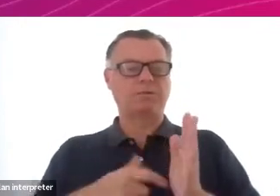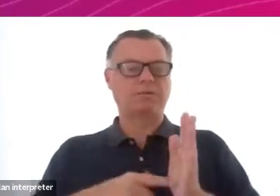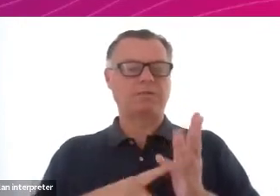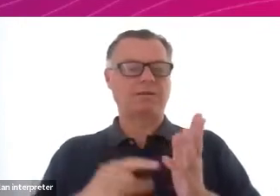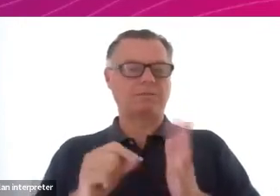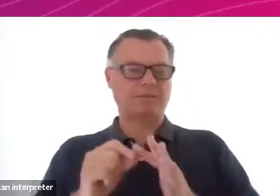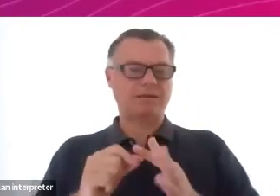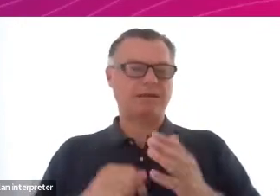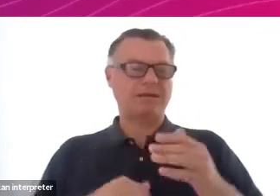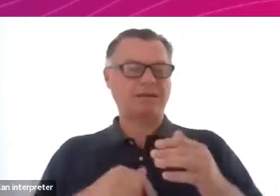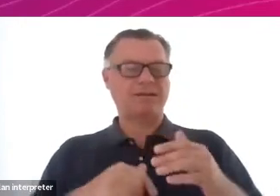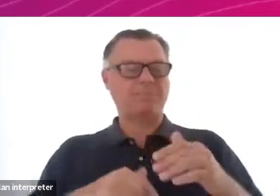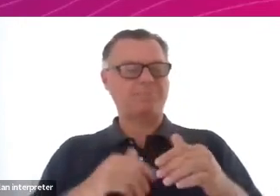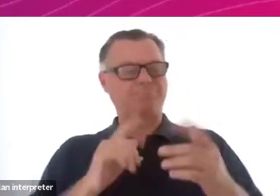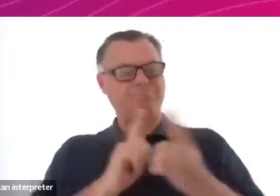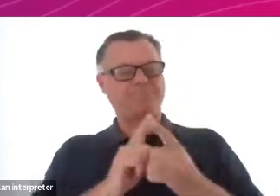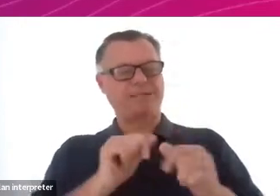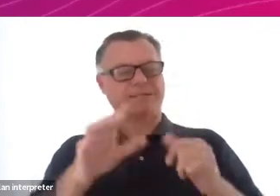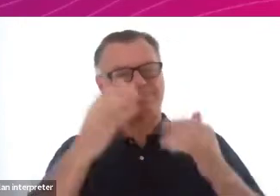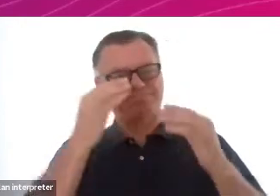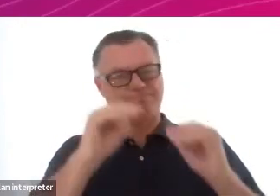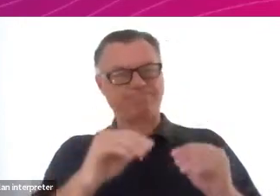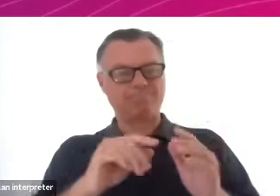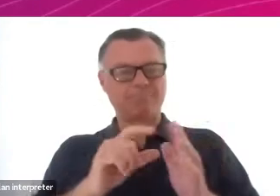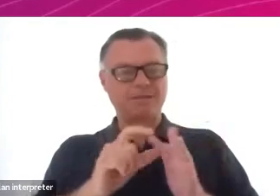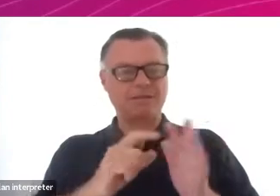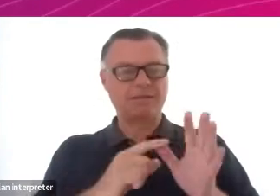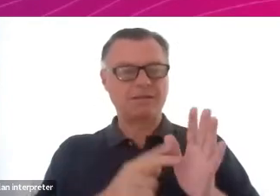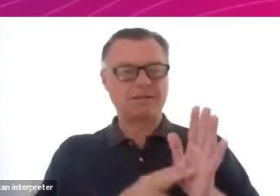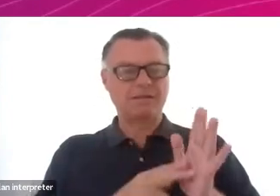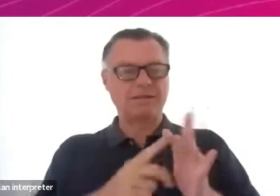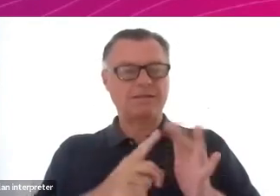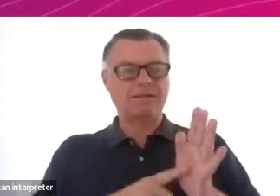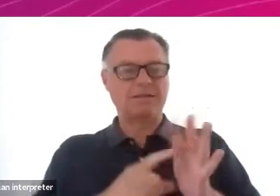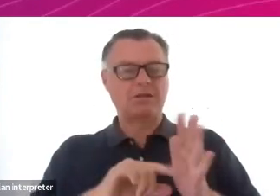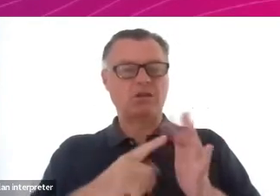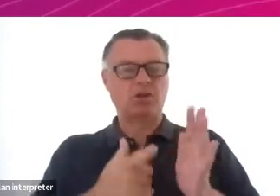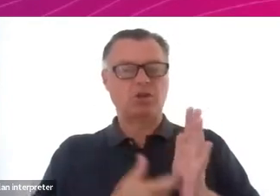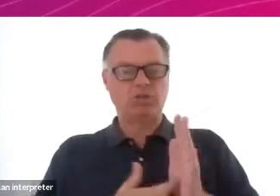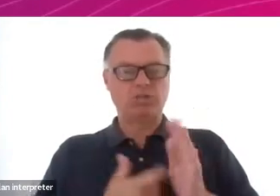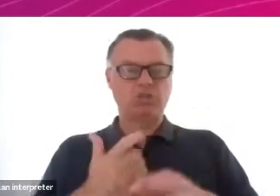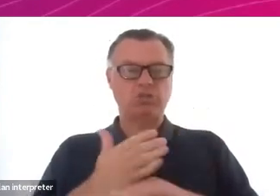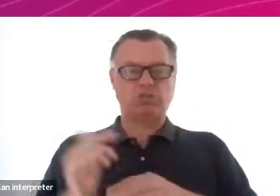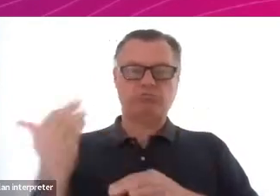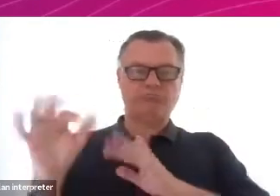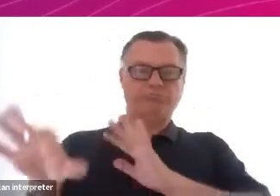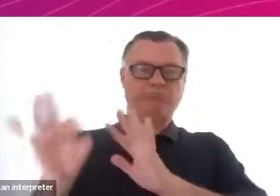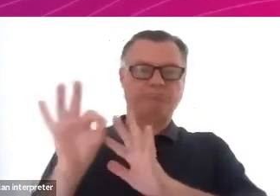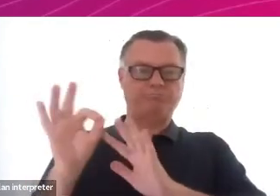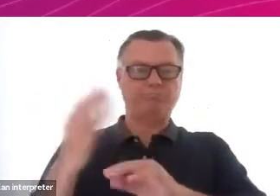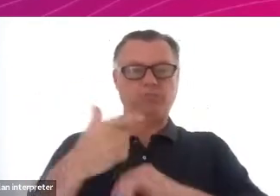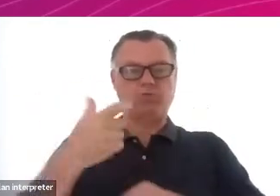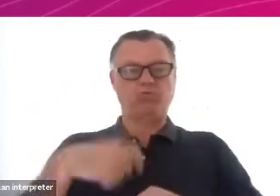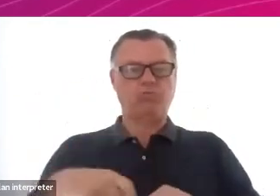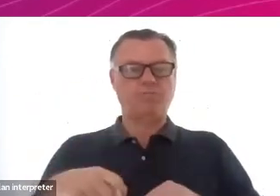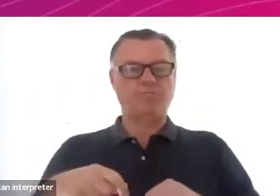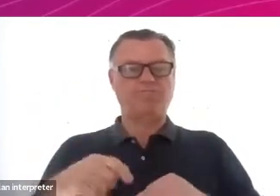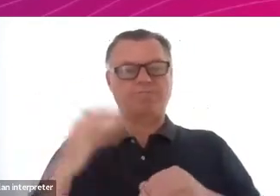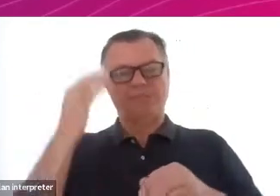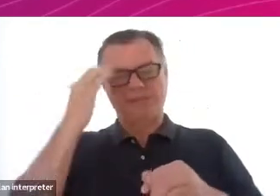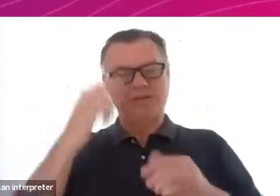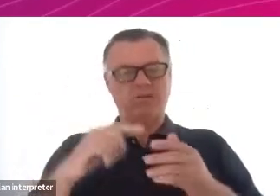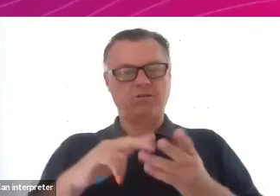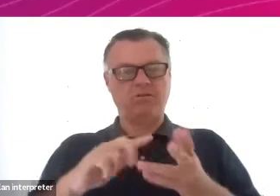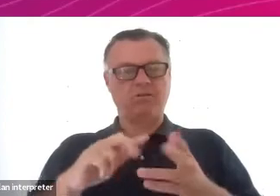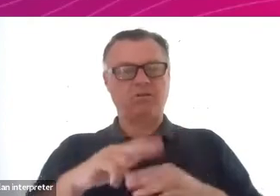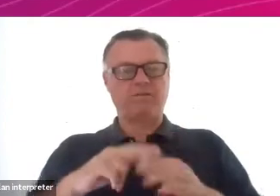shared before. Danielle Cotter has just stepped into this role. We're so glad she's here with us today. Please welcome Danielle. We're going to spotlight